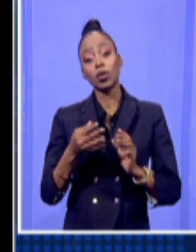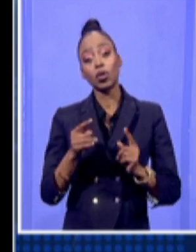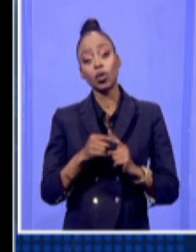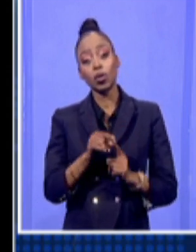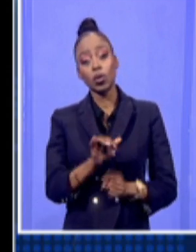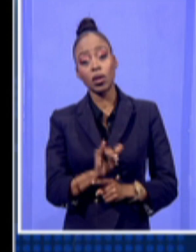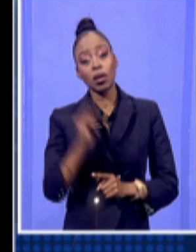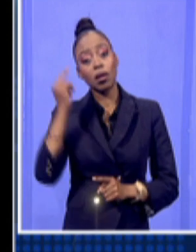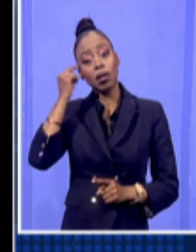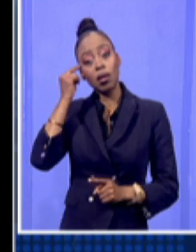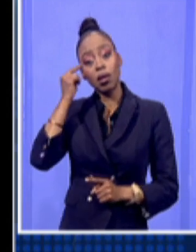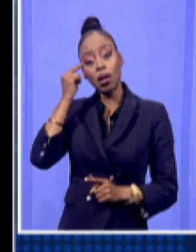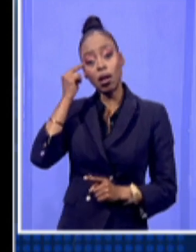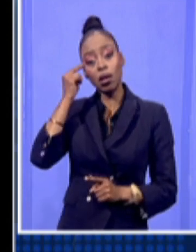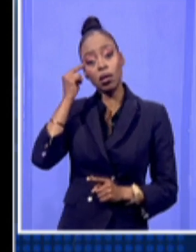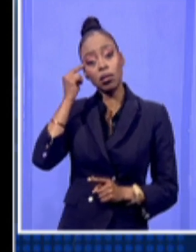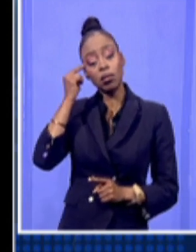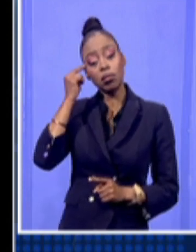think